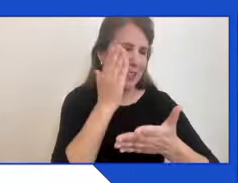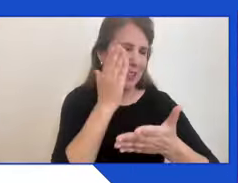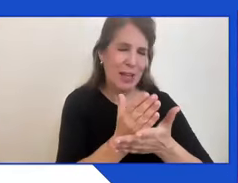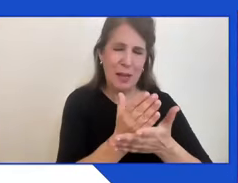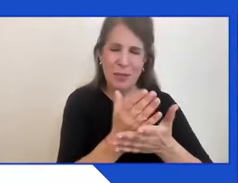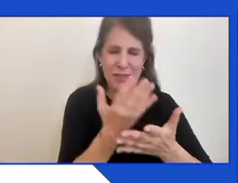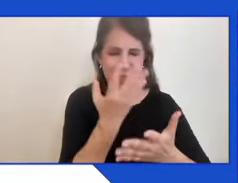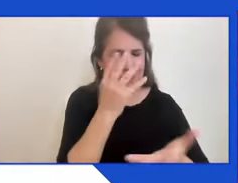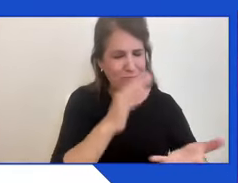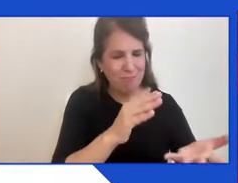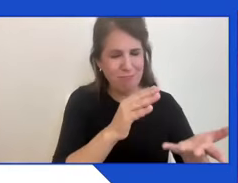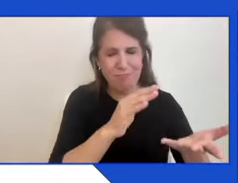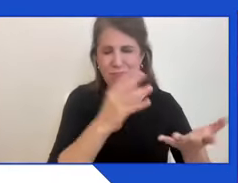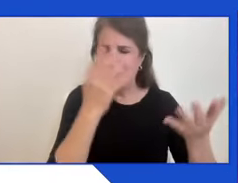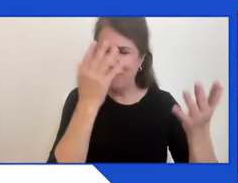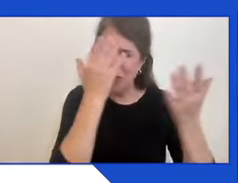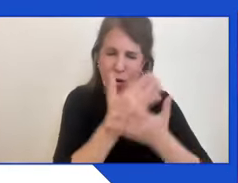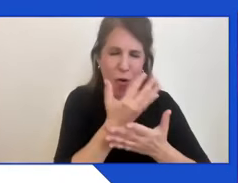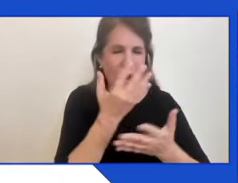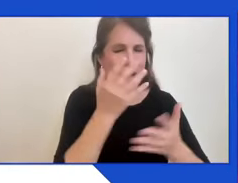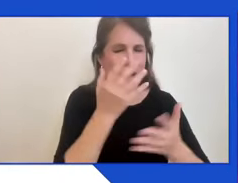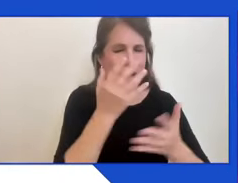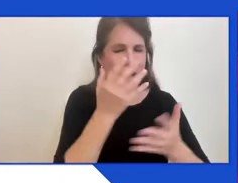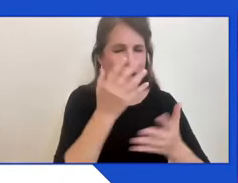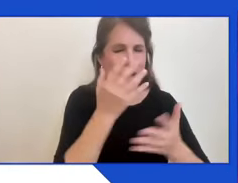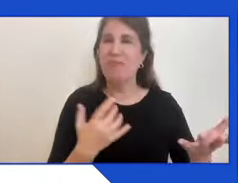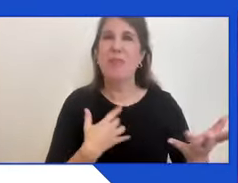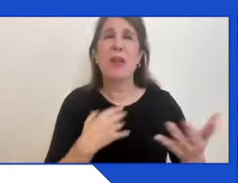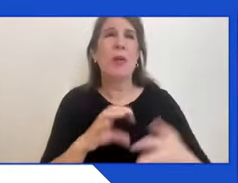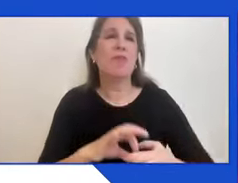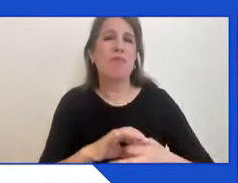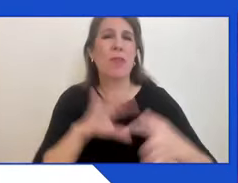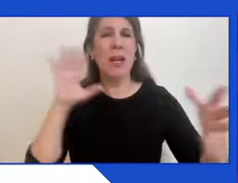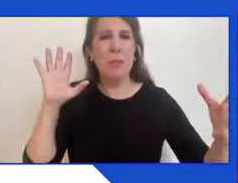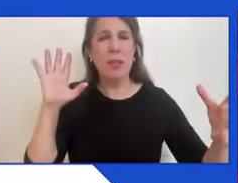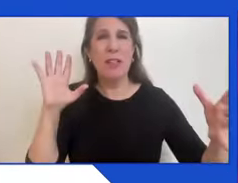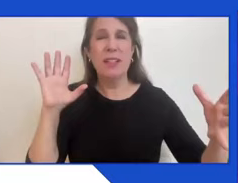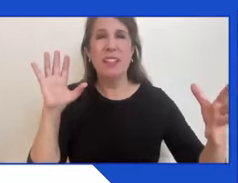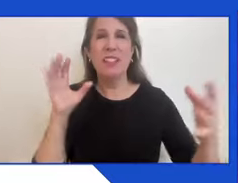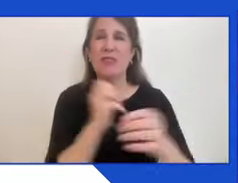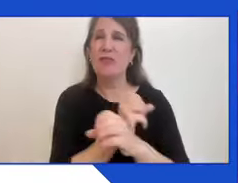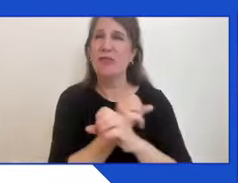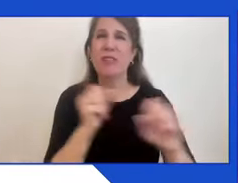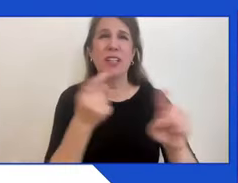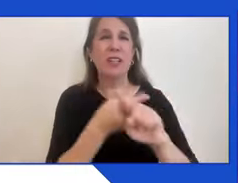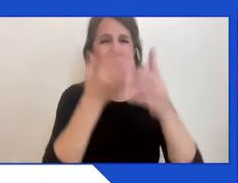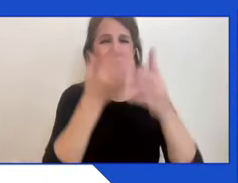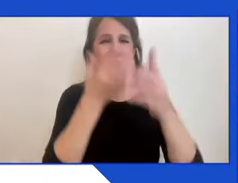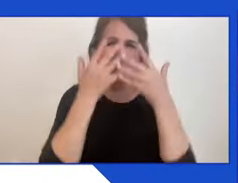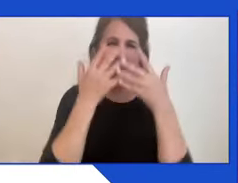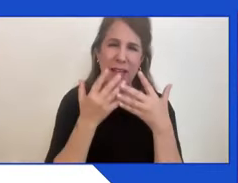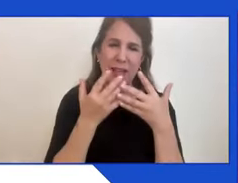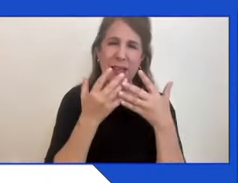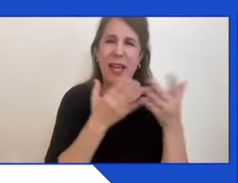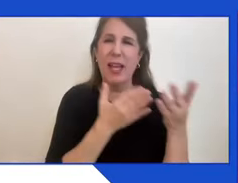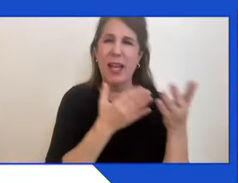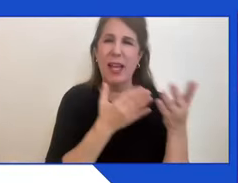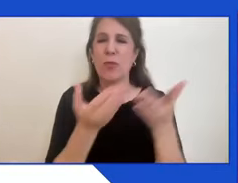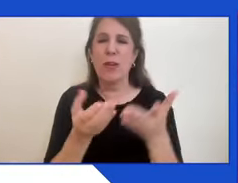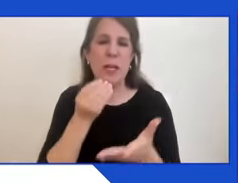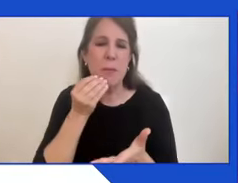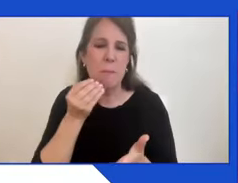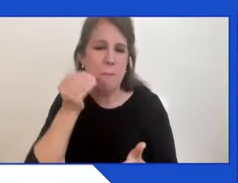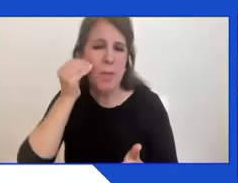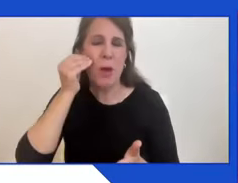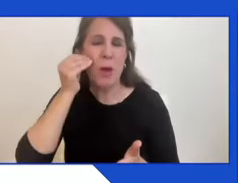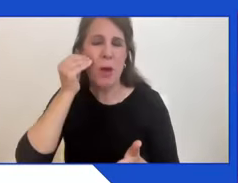bonds, deliver them from their distress, and bring them swiftly back to their families' embrace. As we read in the